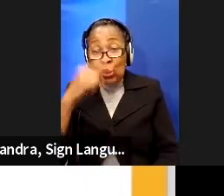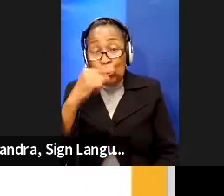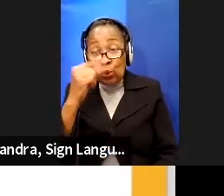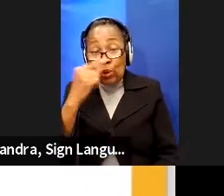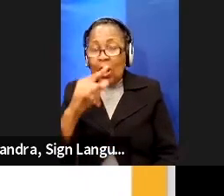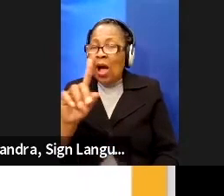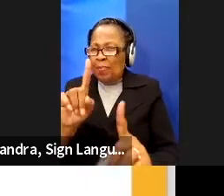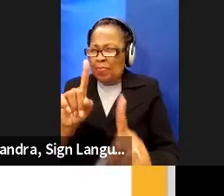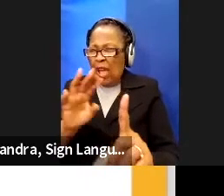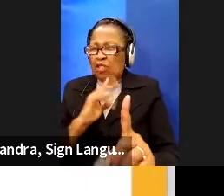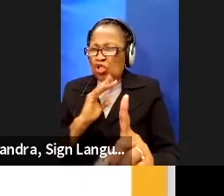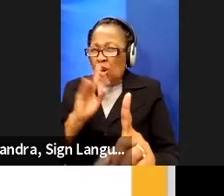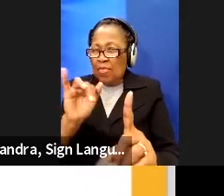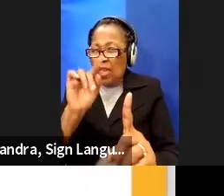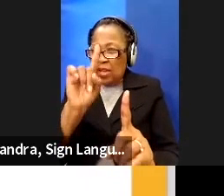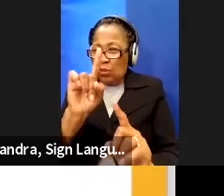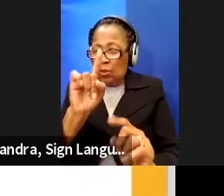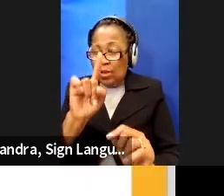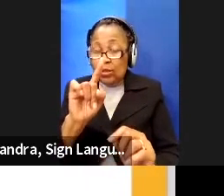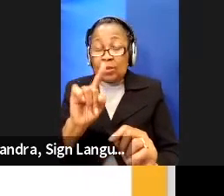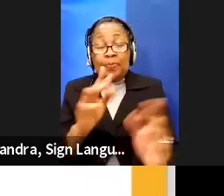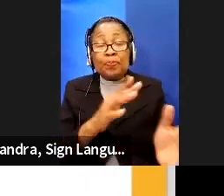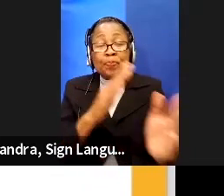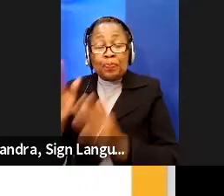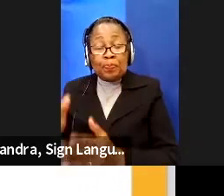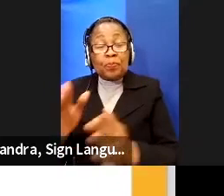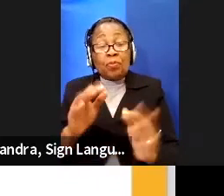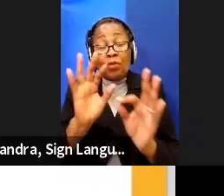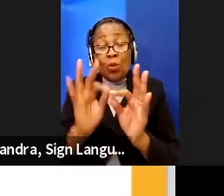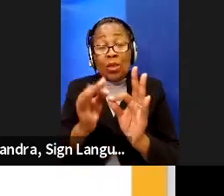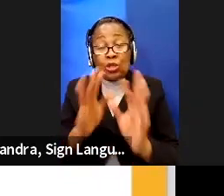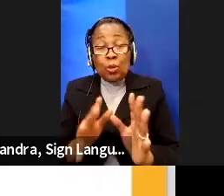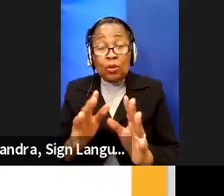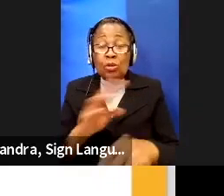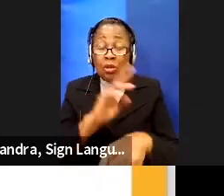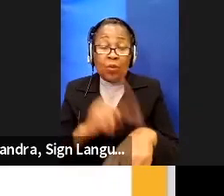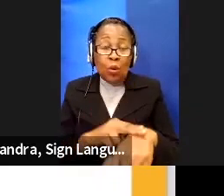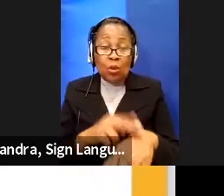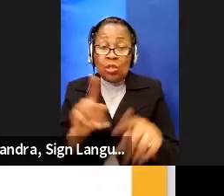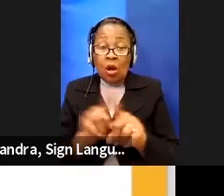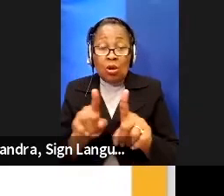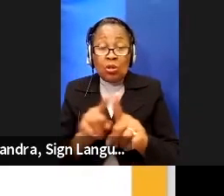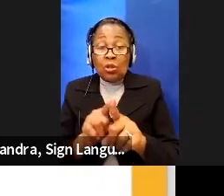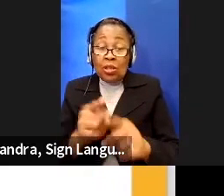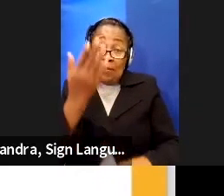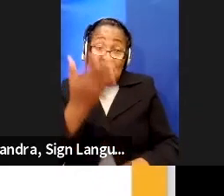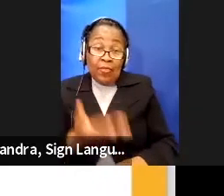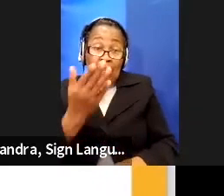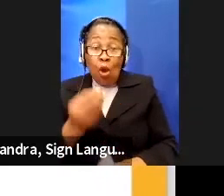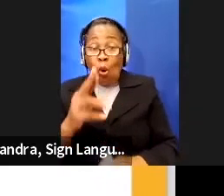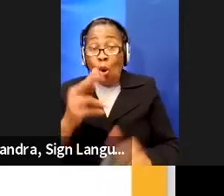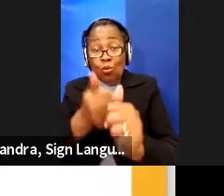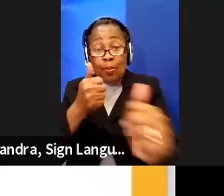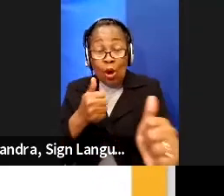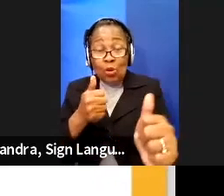bit. With sign language interpreters, of course, also, they can be on site or remote, like we